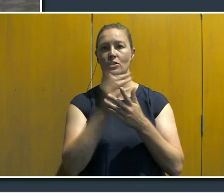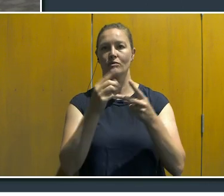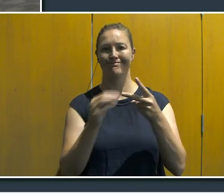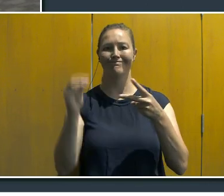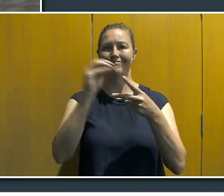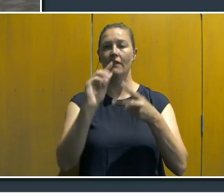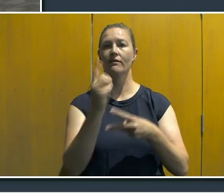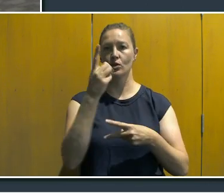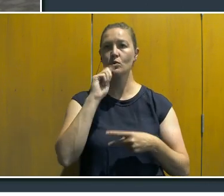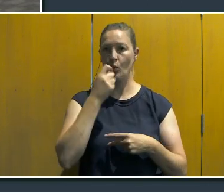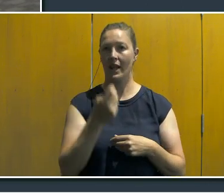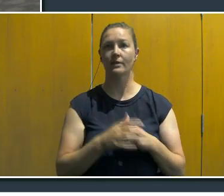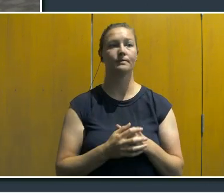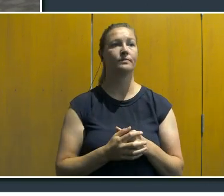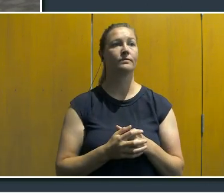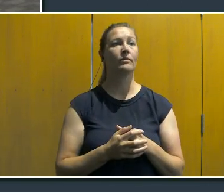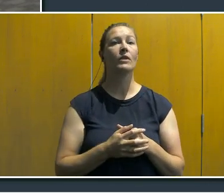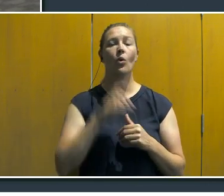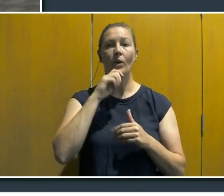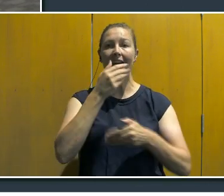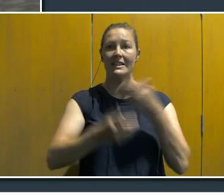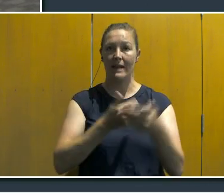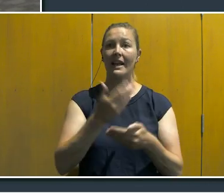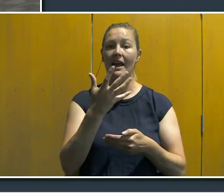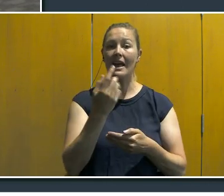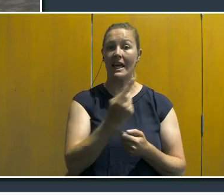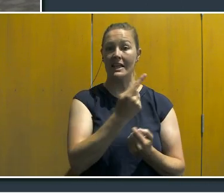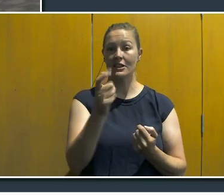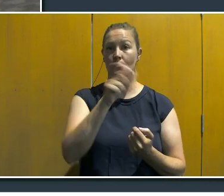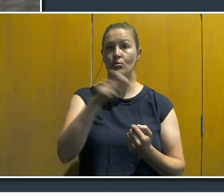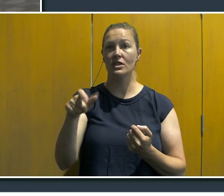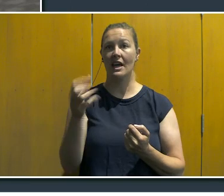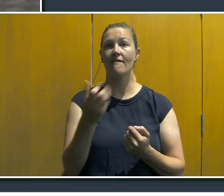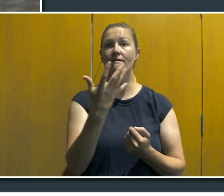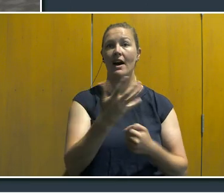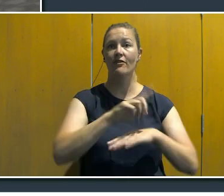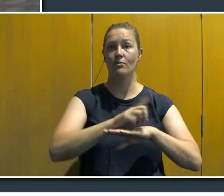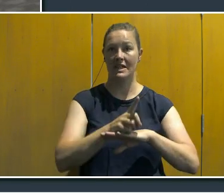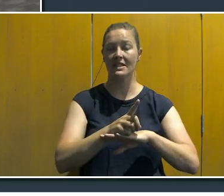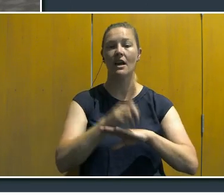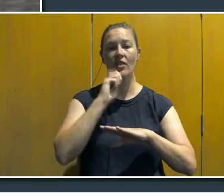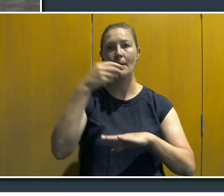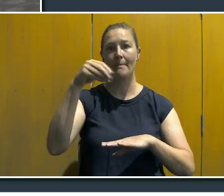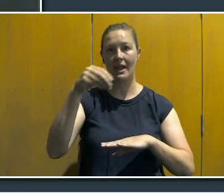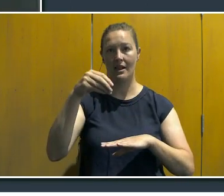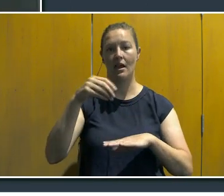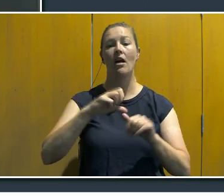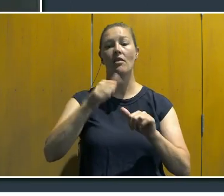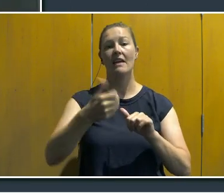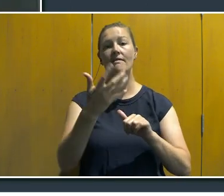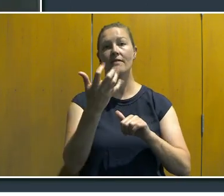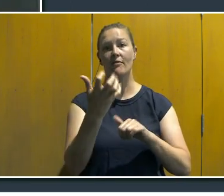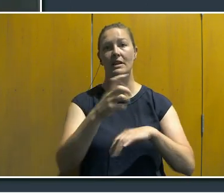Now, just to quickly explain, you've been allocated 5 minutes to present and a bell will ring, and then there's a further 5 minutes